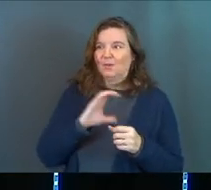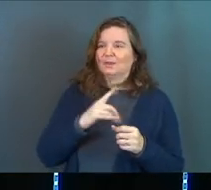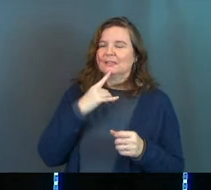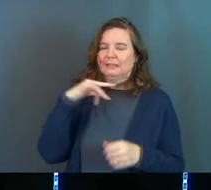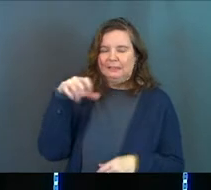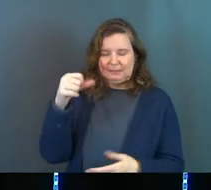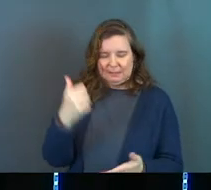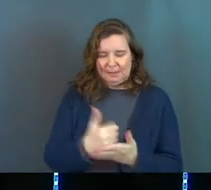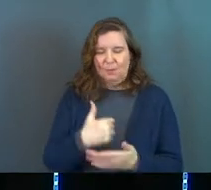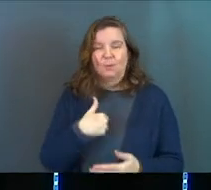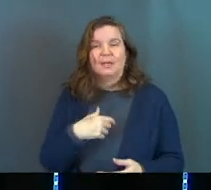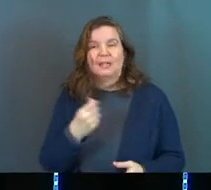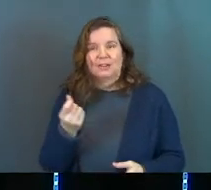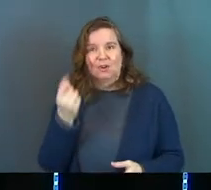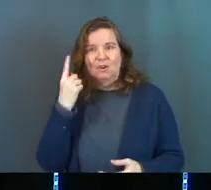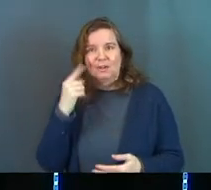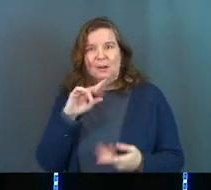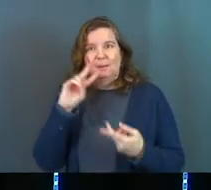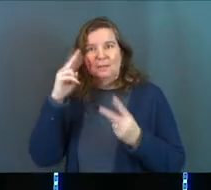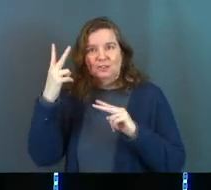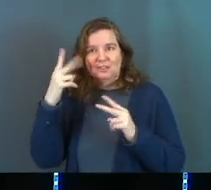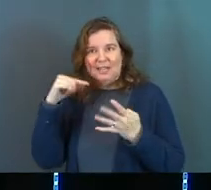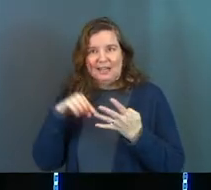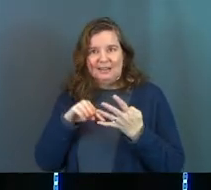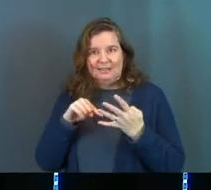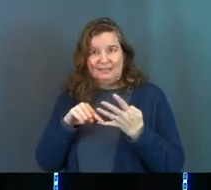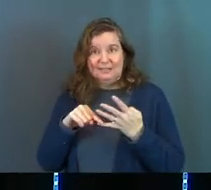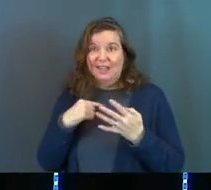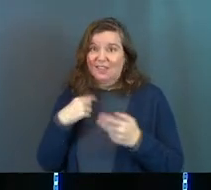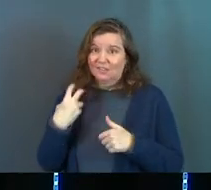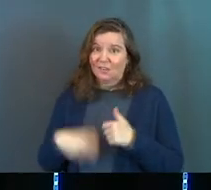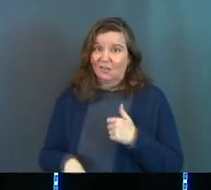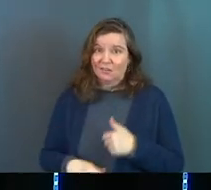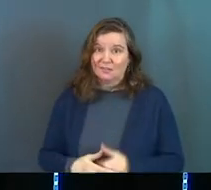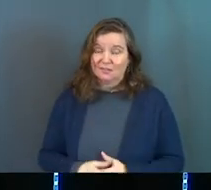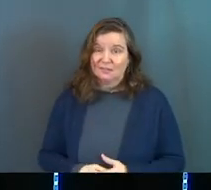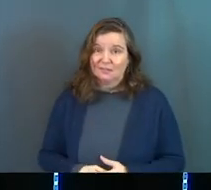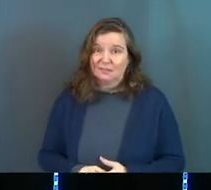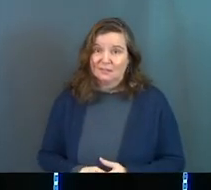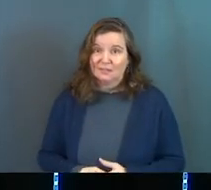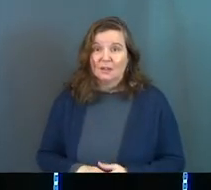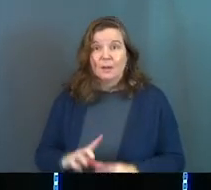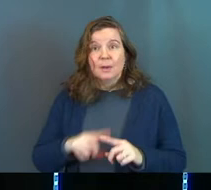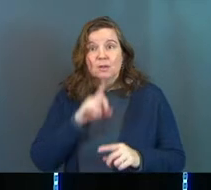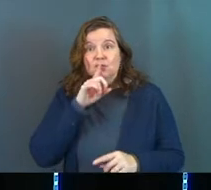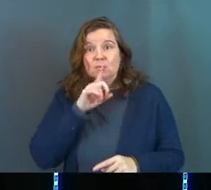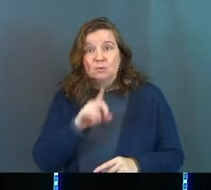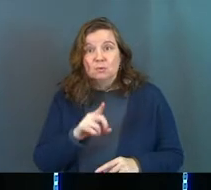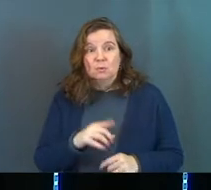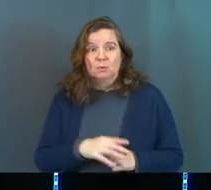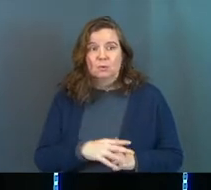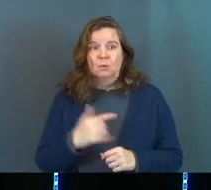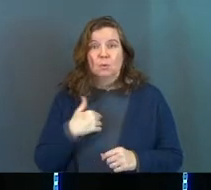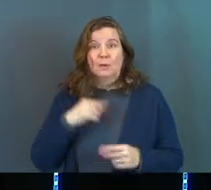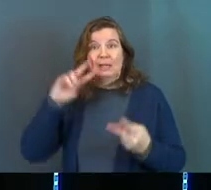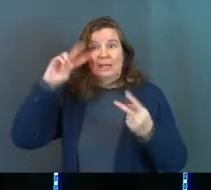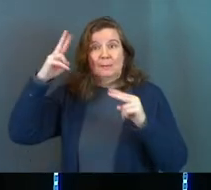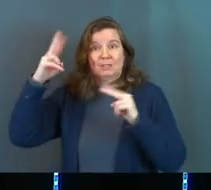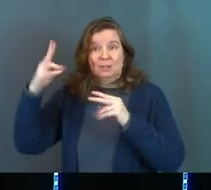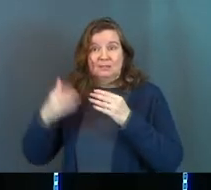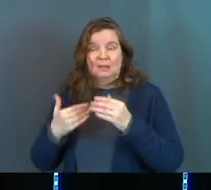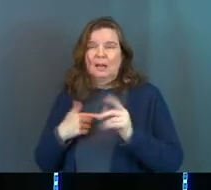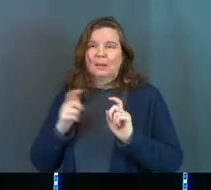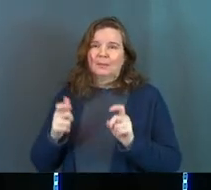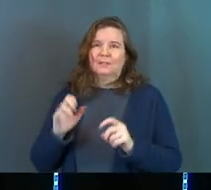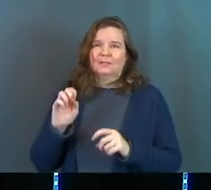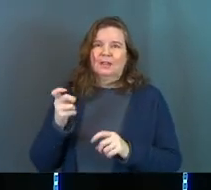amen. We can hear wrong. That's hard, isn't it? But it's true. We can misunderstand. I'm